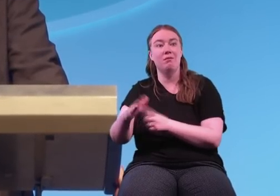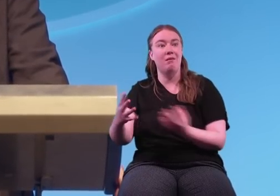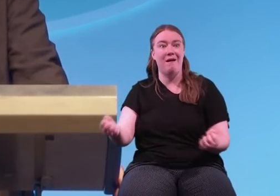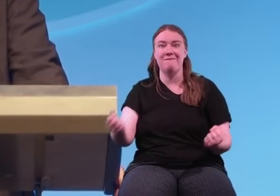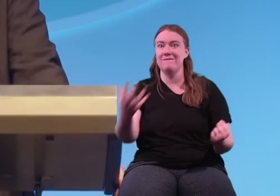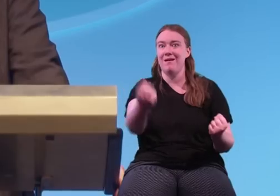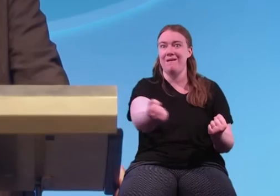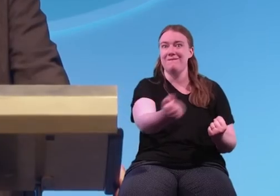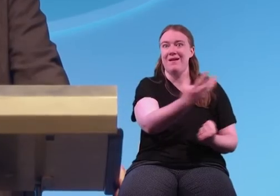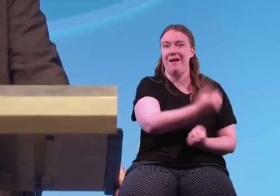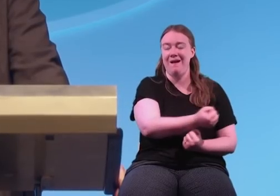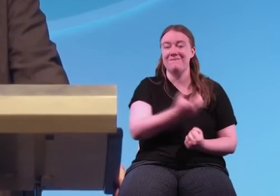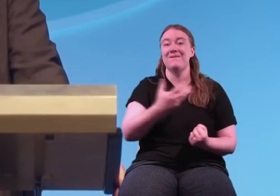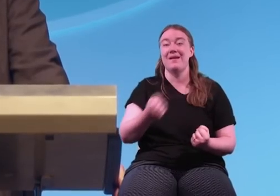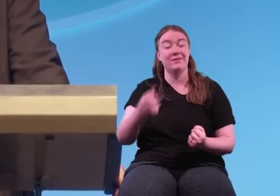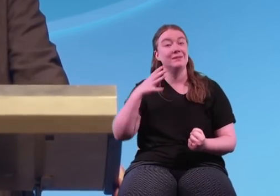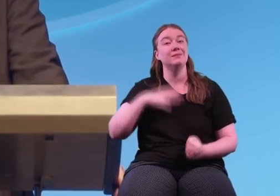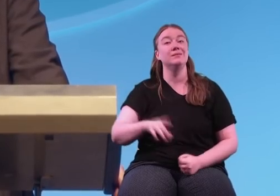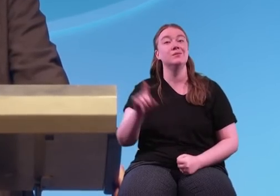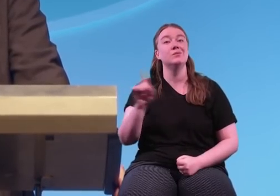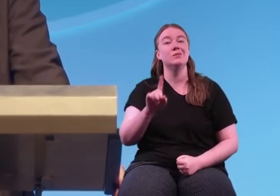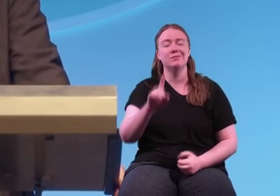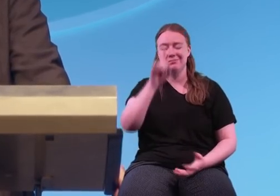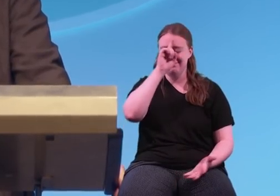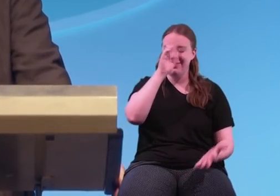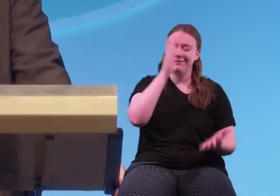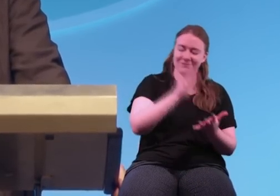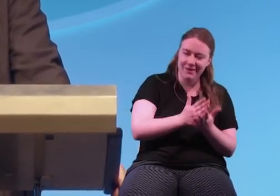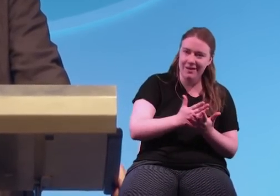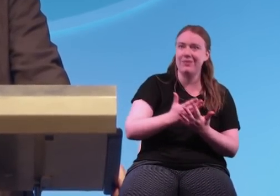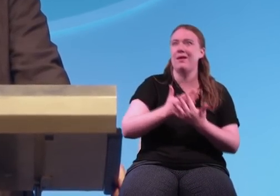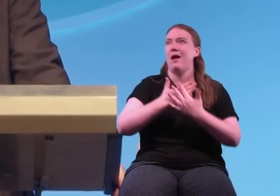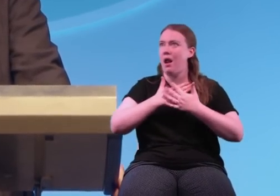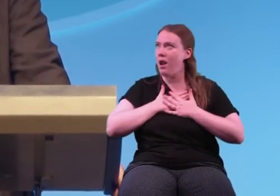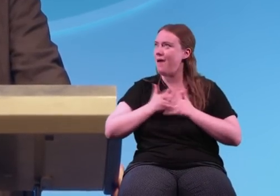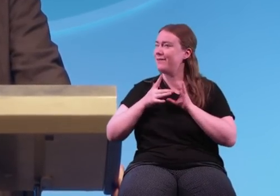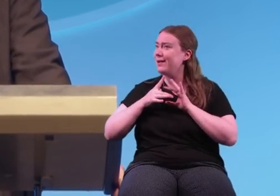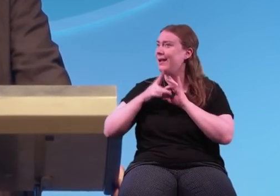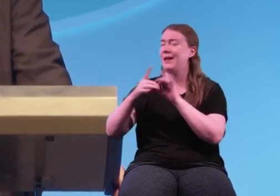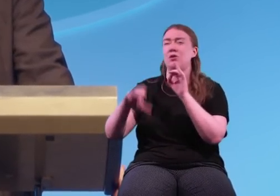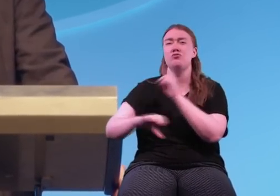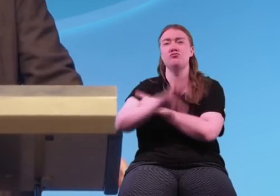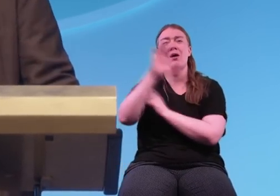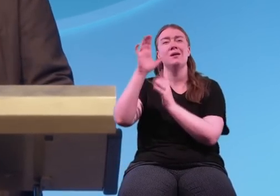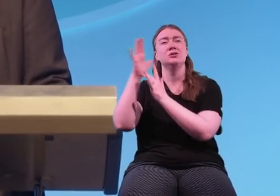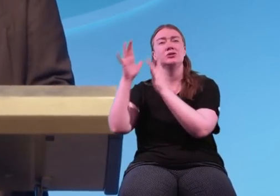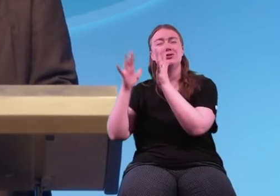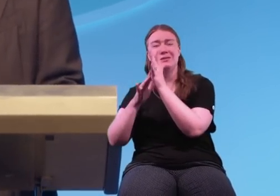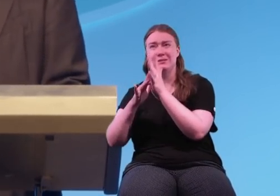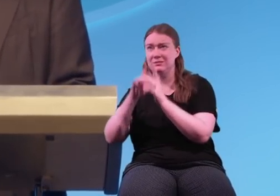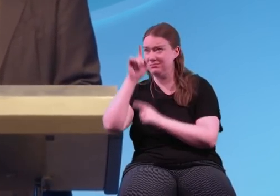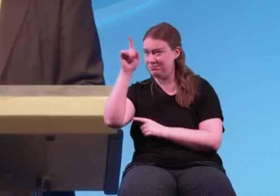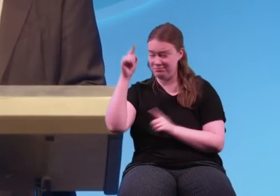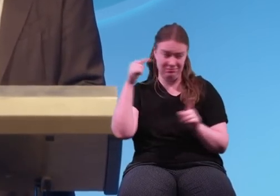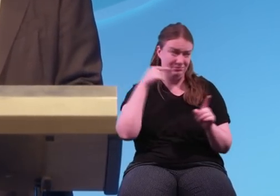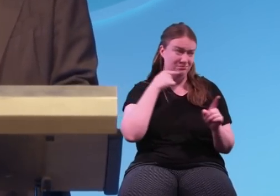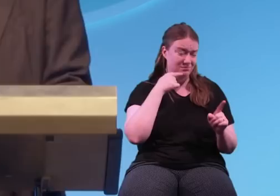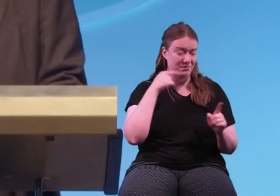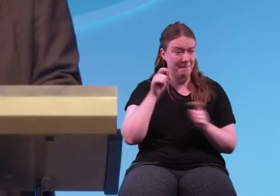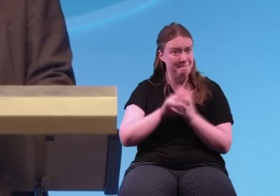with the faith and love that is in Christ Jesus, you need to do this. Because I'm going to go on and tell you,